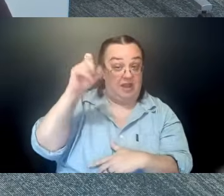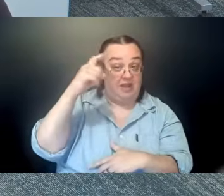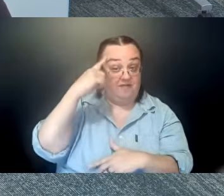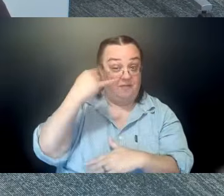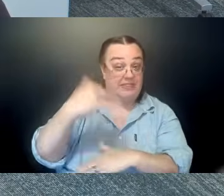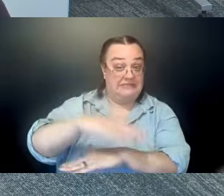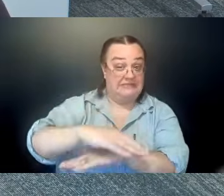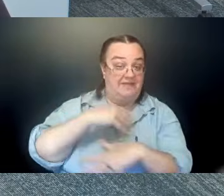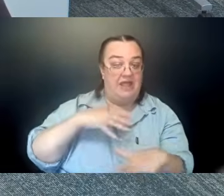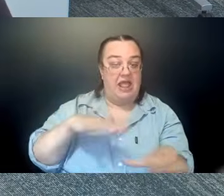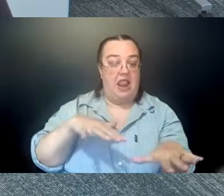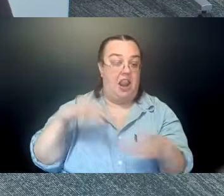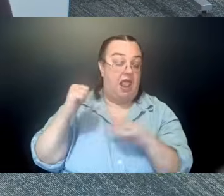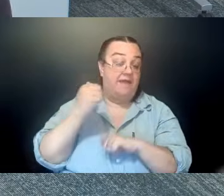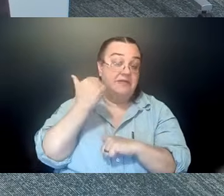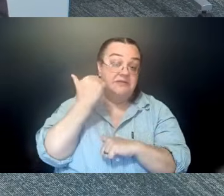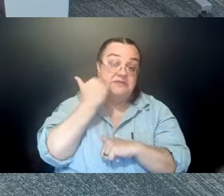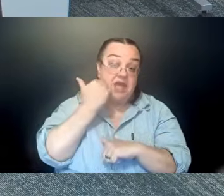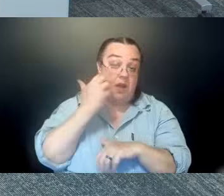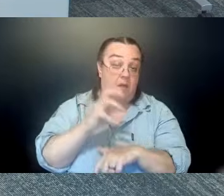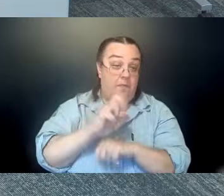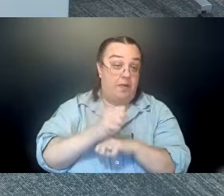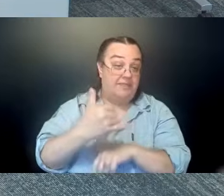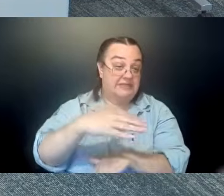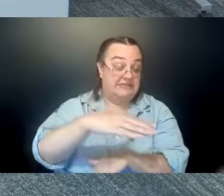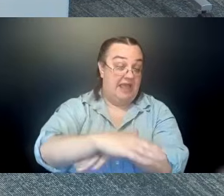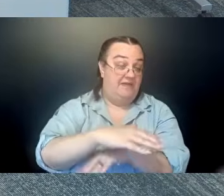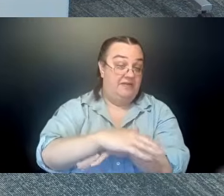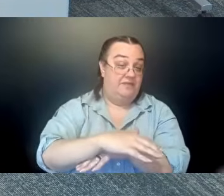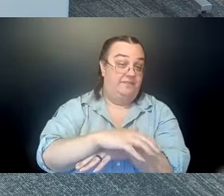a dental appointment this afternoon and was sitting